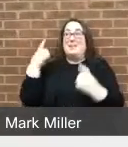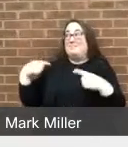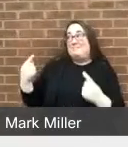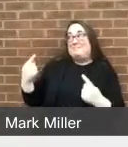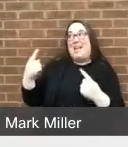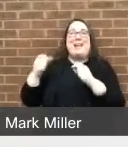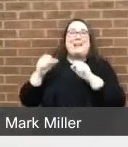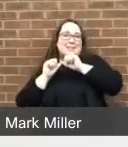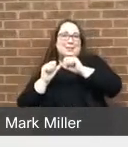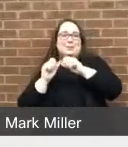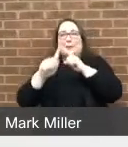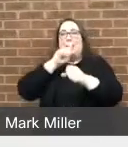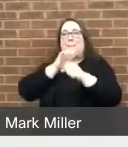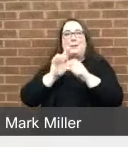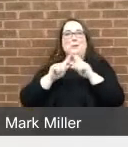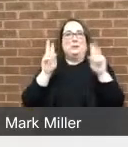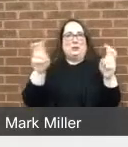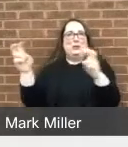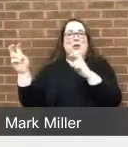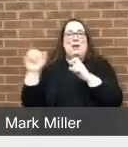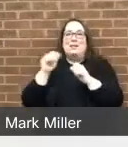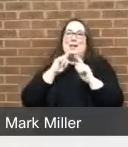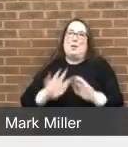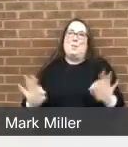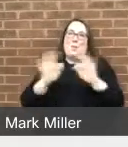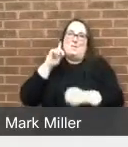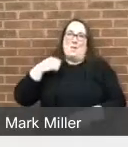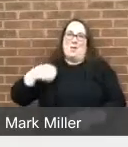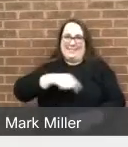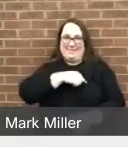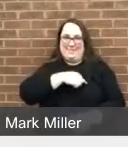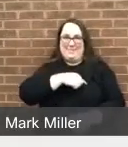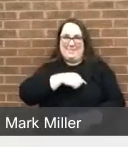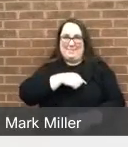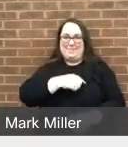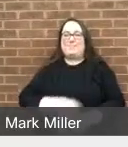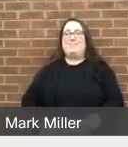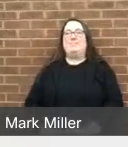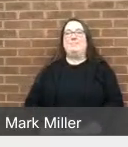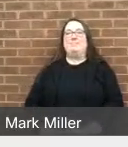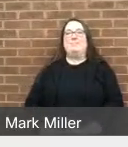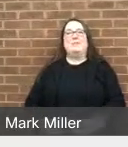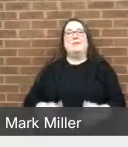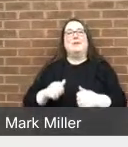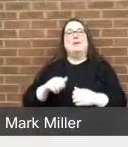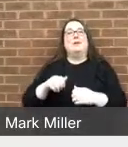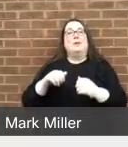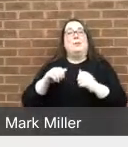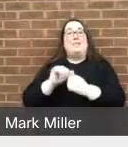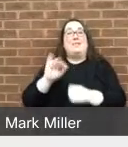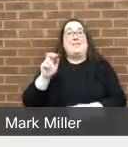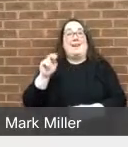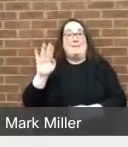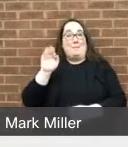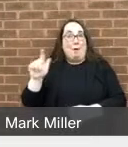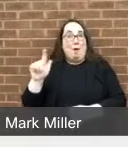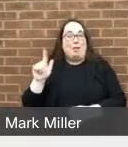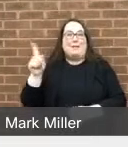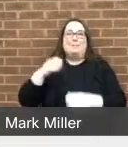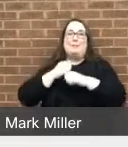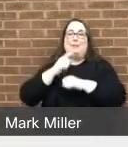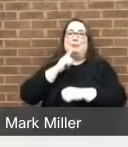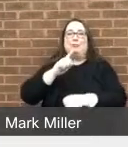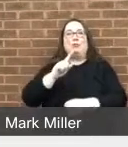committed to issues that are important to us. Throughout this administration, he has ensured that Asian